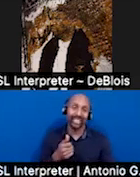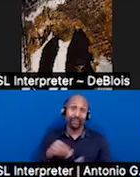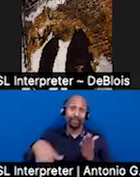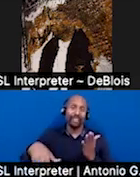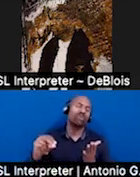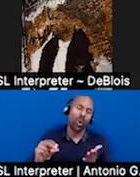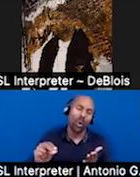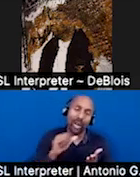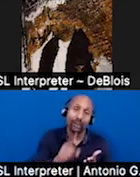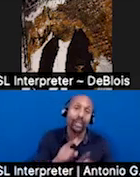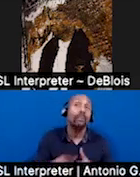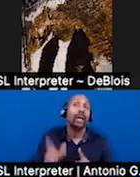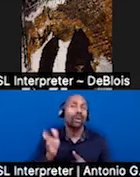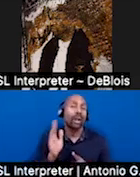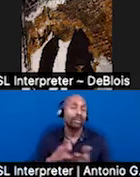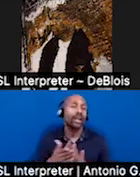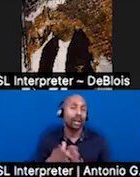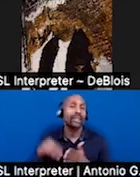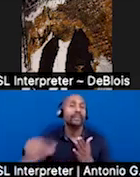it will be.